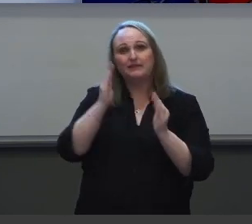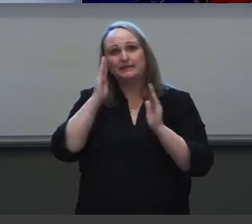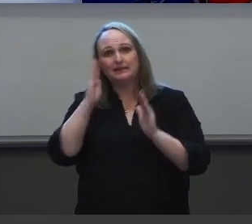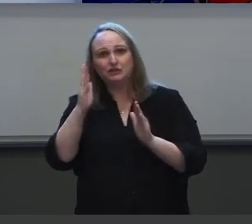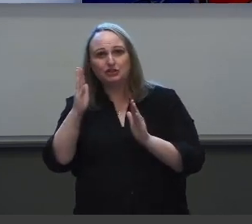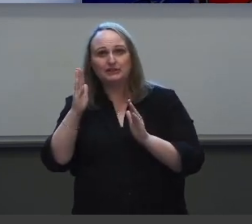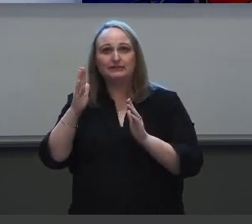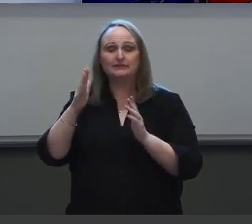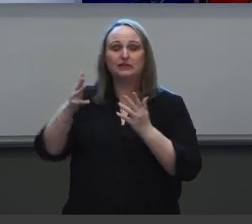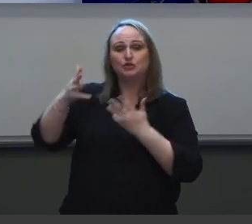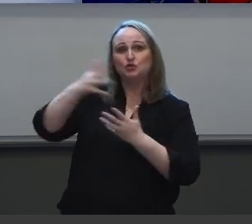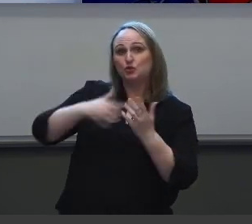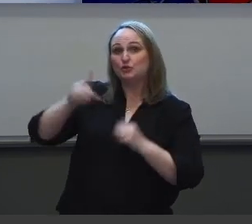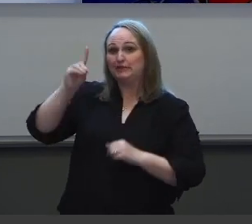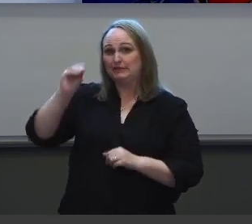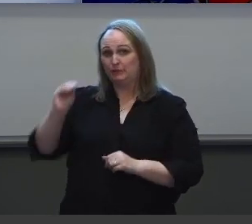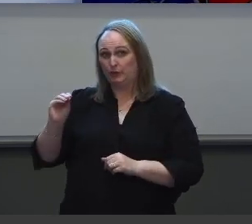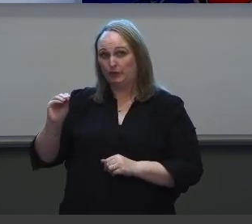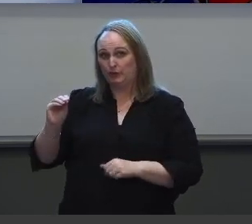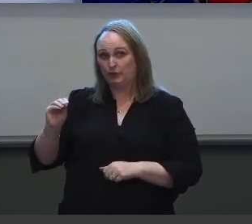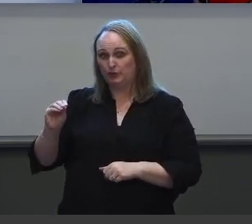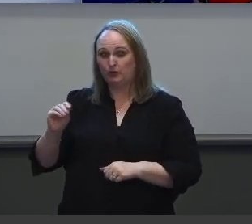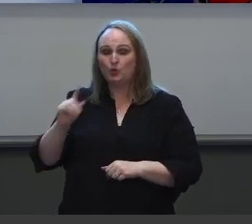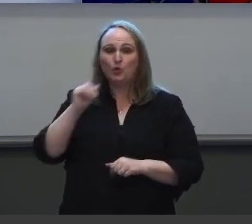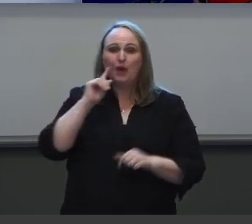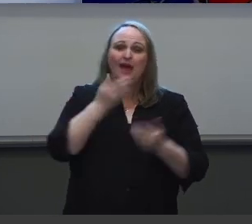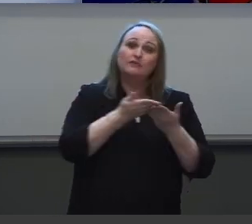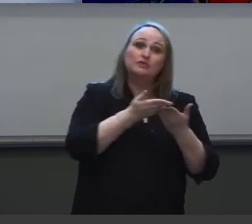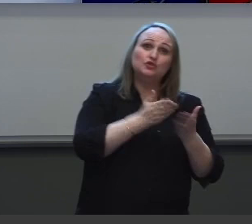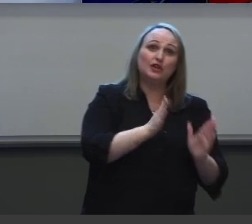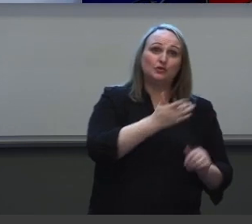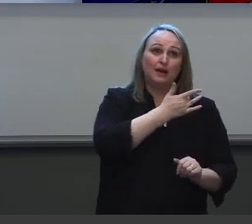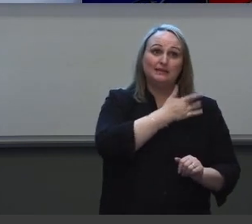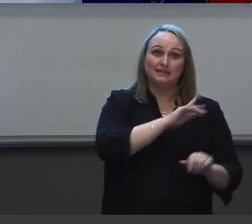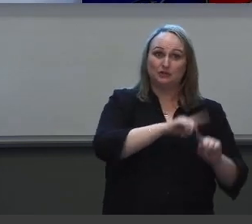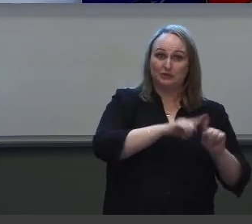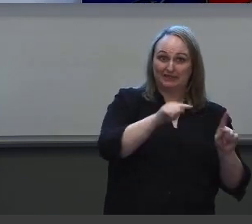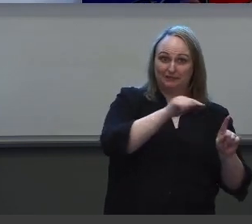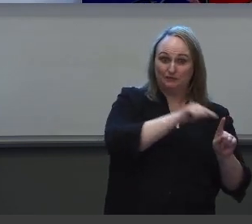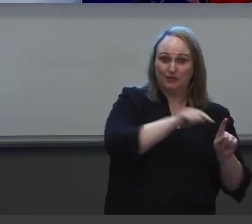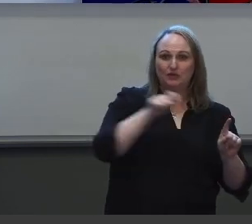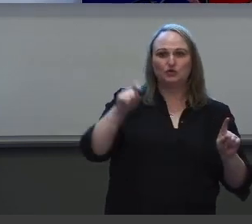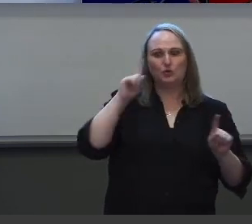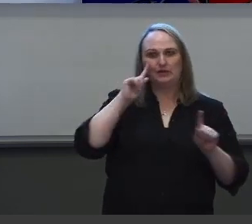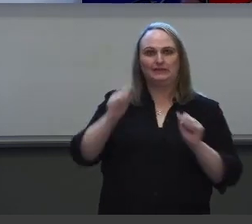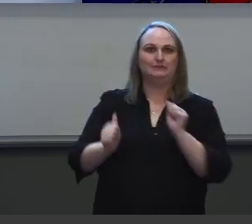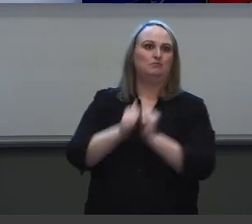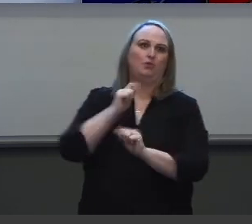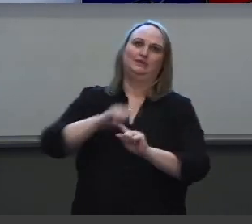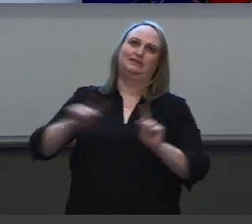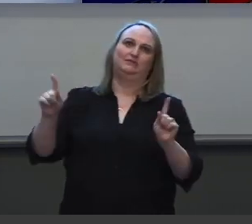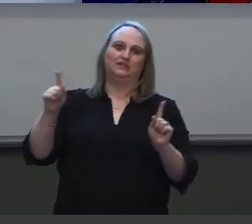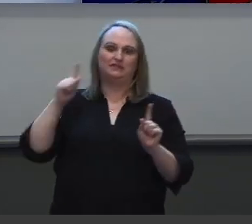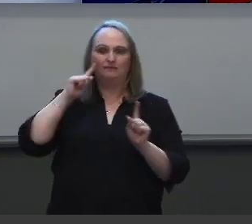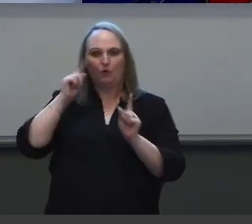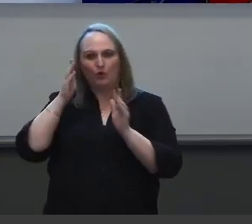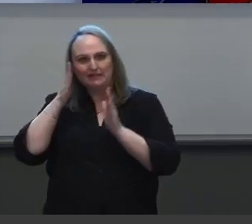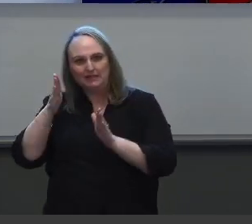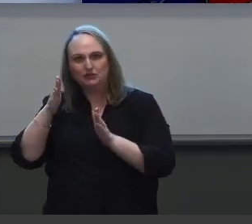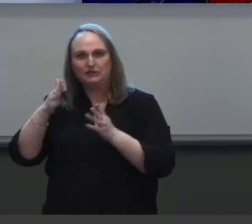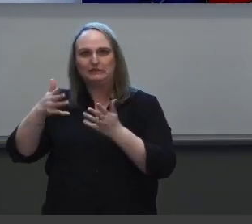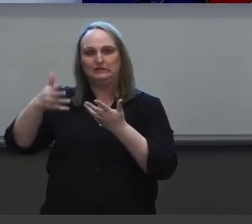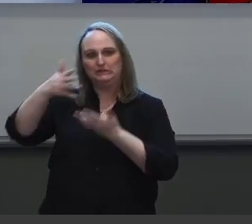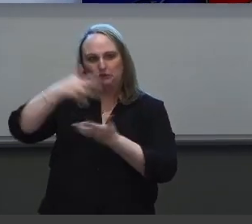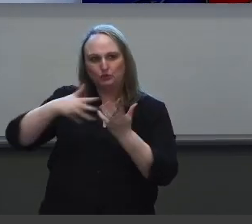look at people described as having generalized sensory differences, we see the greatest difference in terms of attention, social,